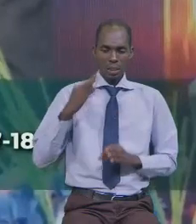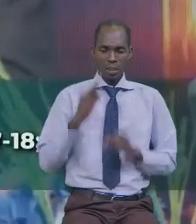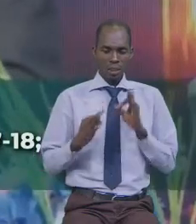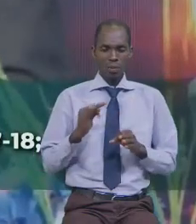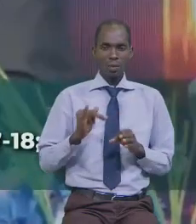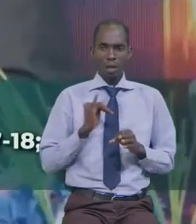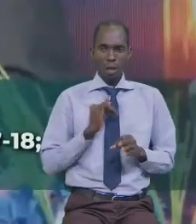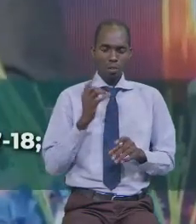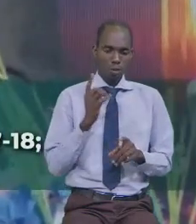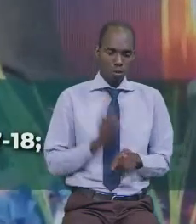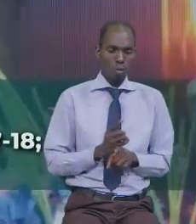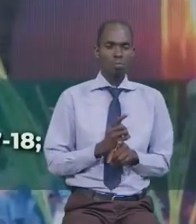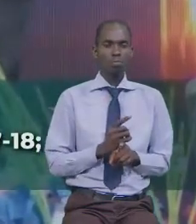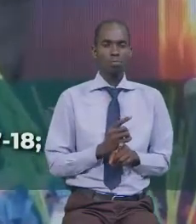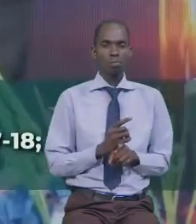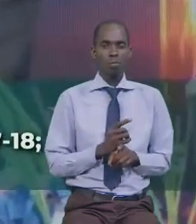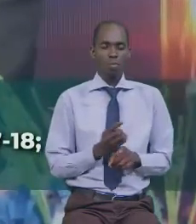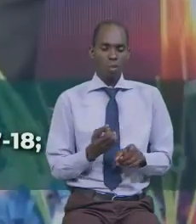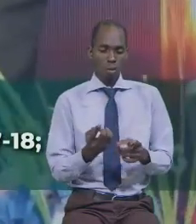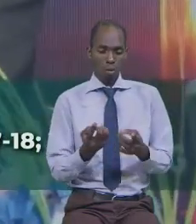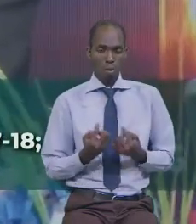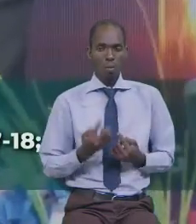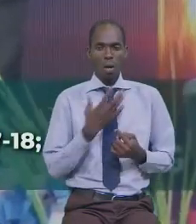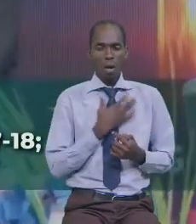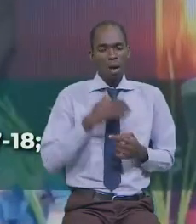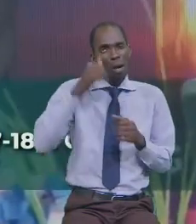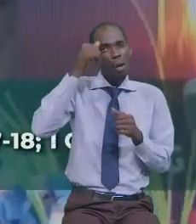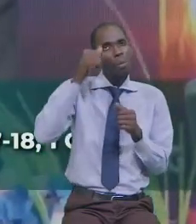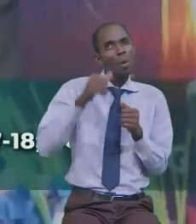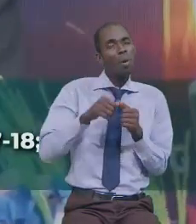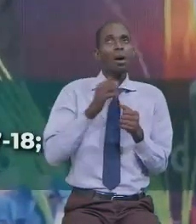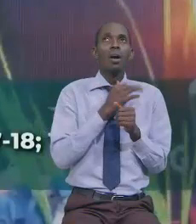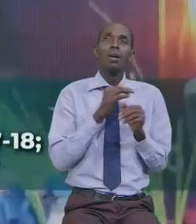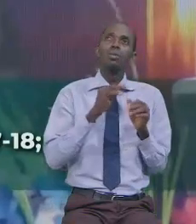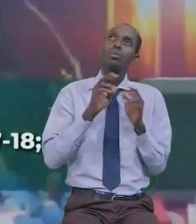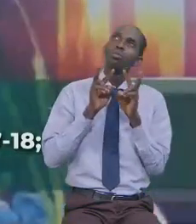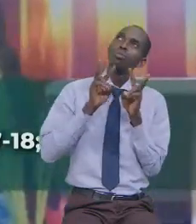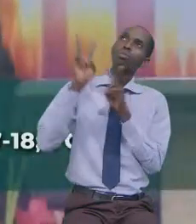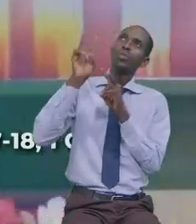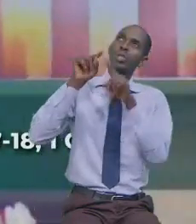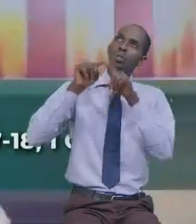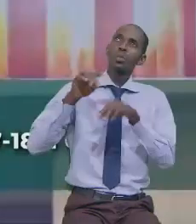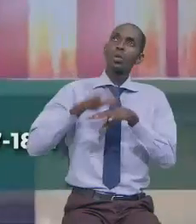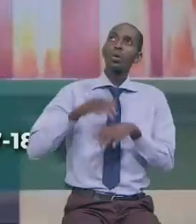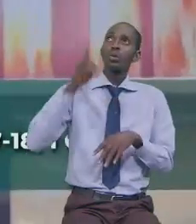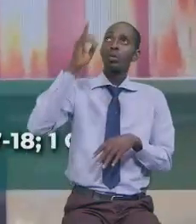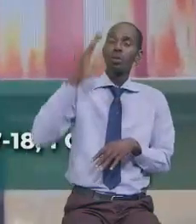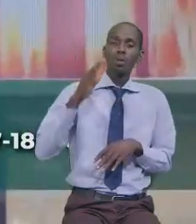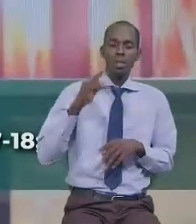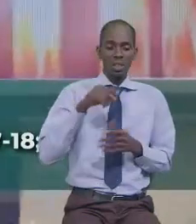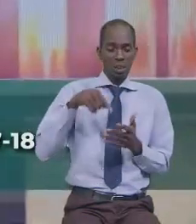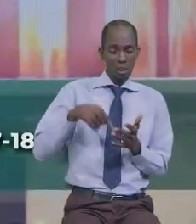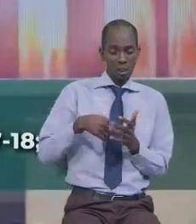and recollect and look up to the Lord, this temptation I